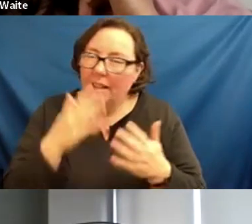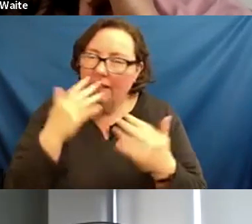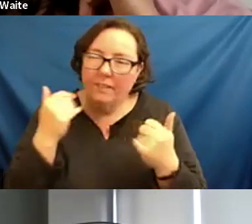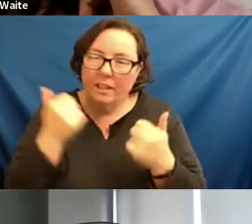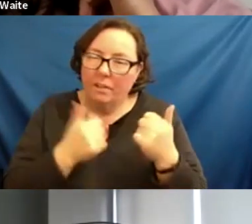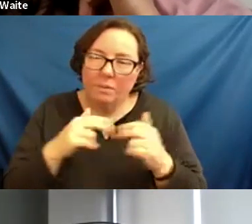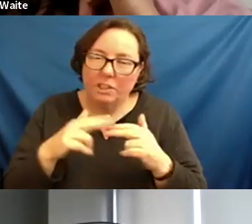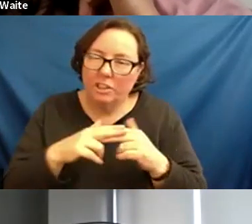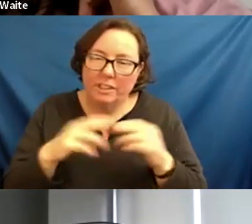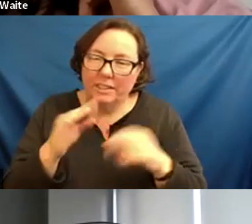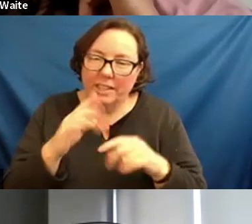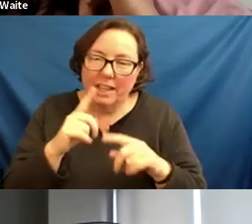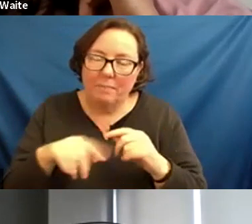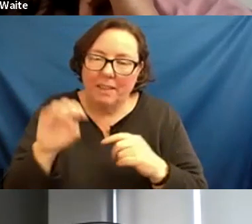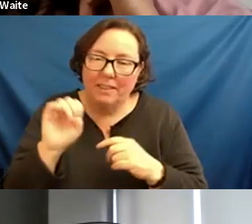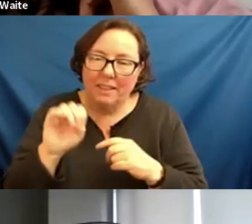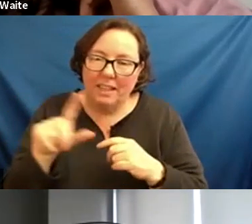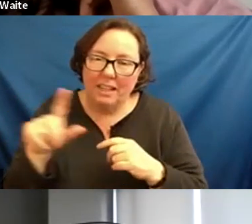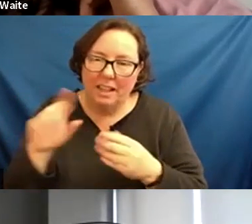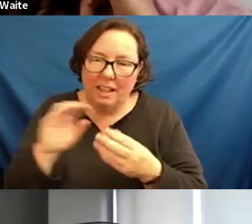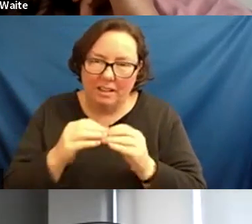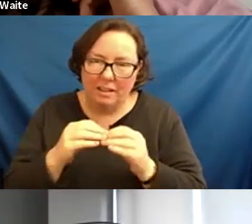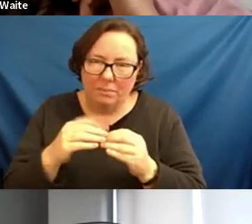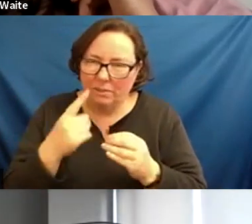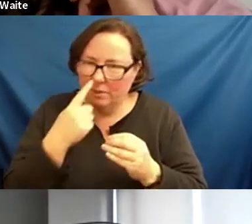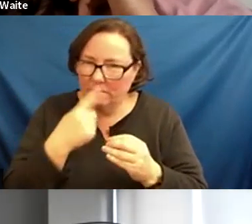it is, the ELL demographics?